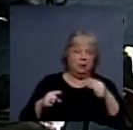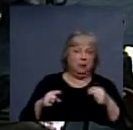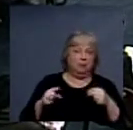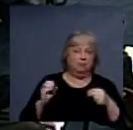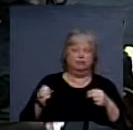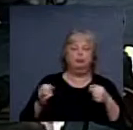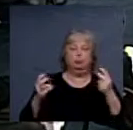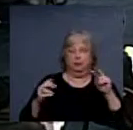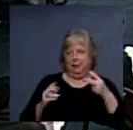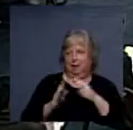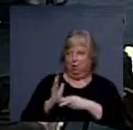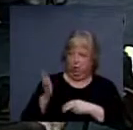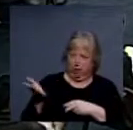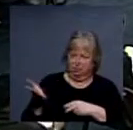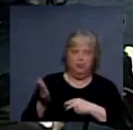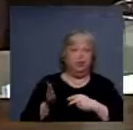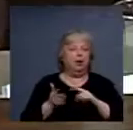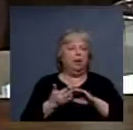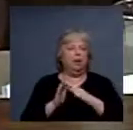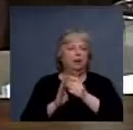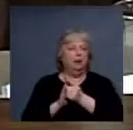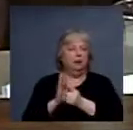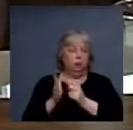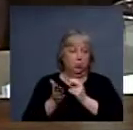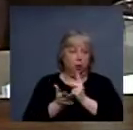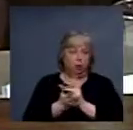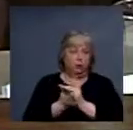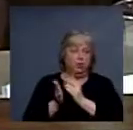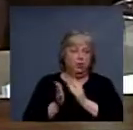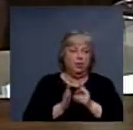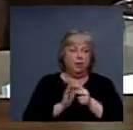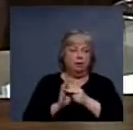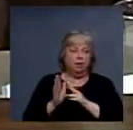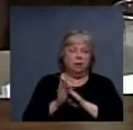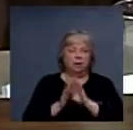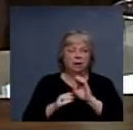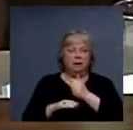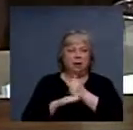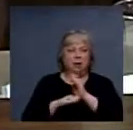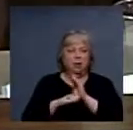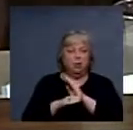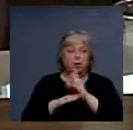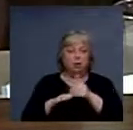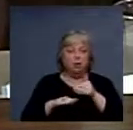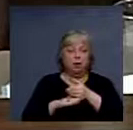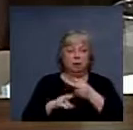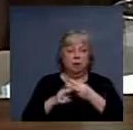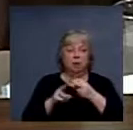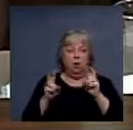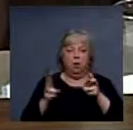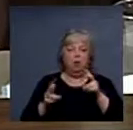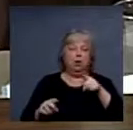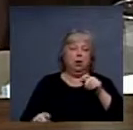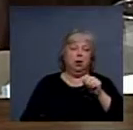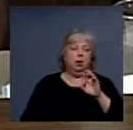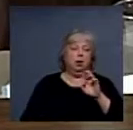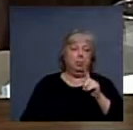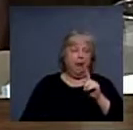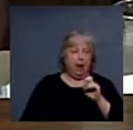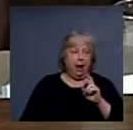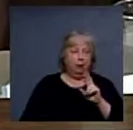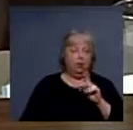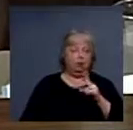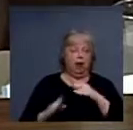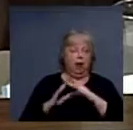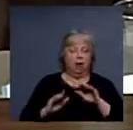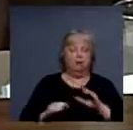nay. Second reading, please. An ordinance to approve a planned zoning development, establish a planned commercial district titled Packet House, short form PDC,